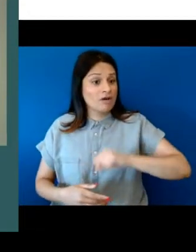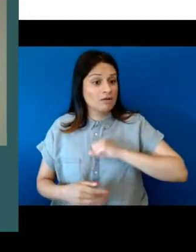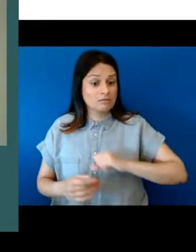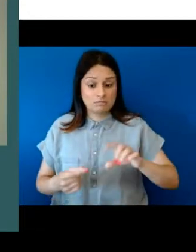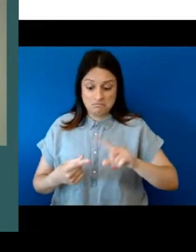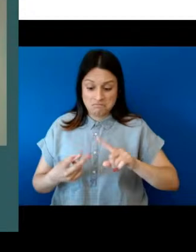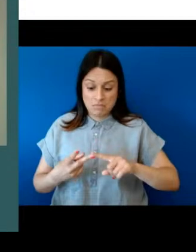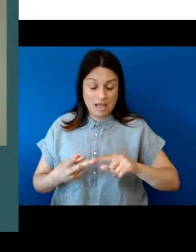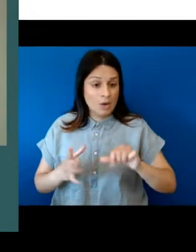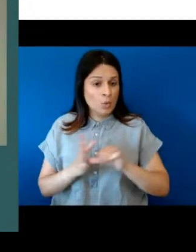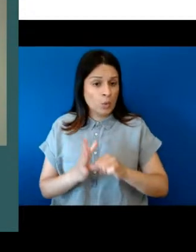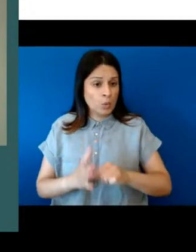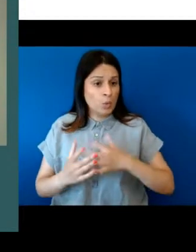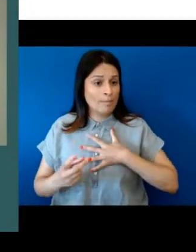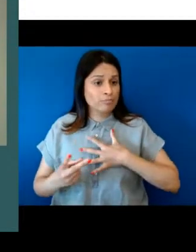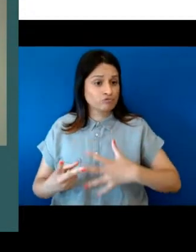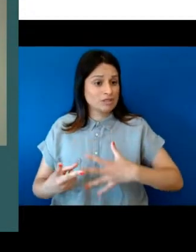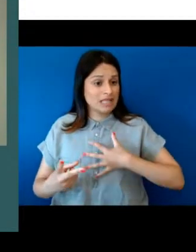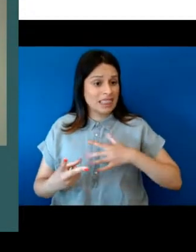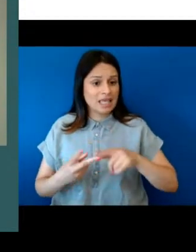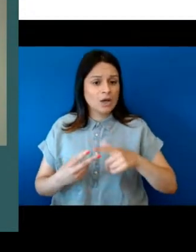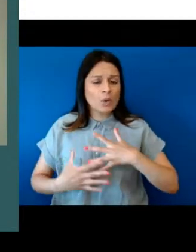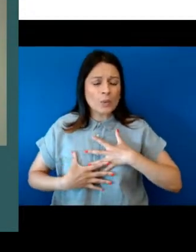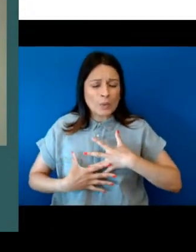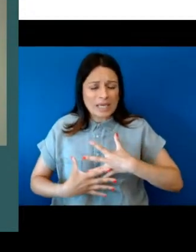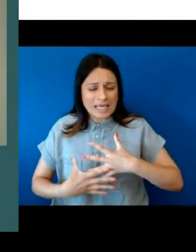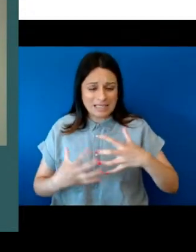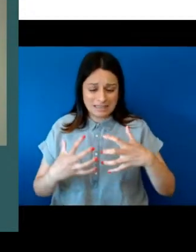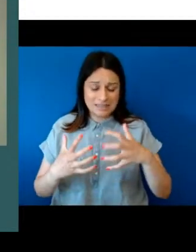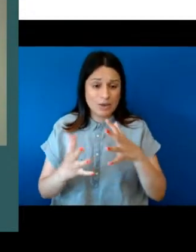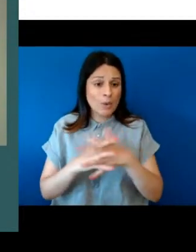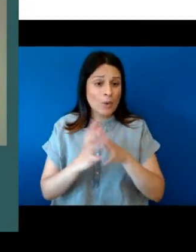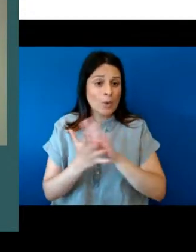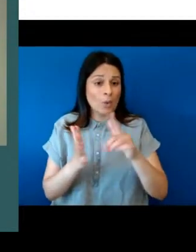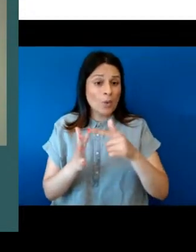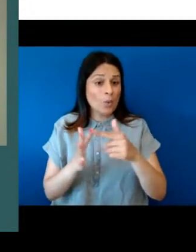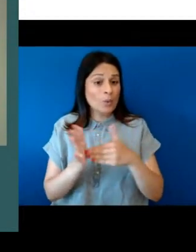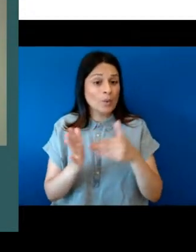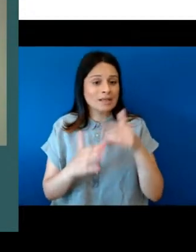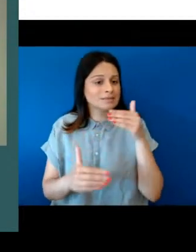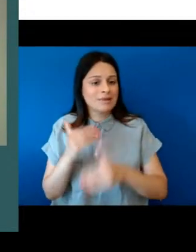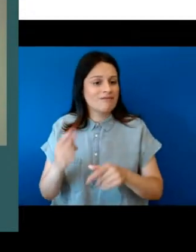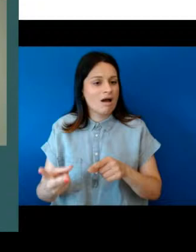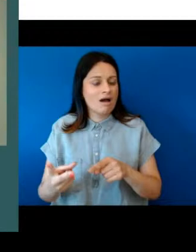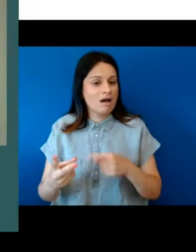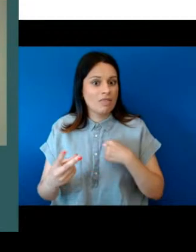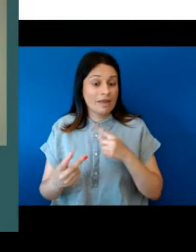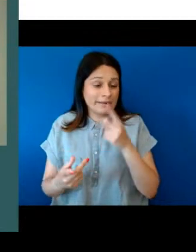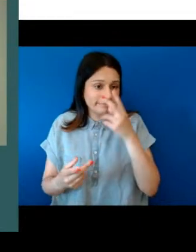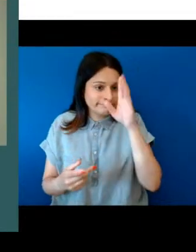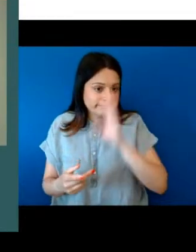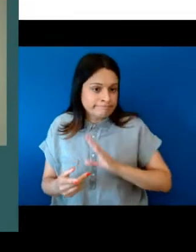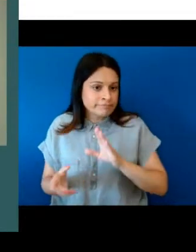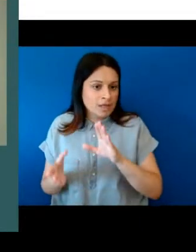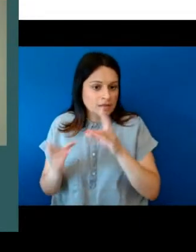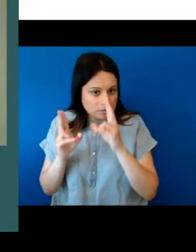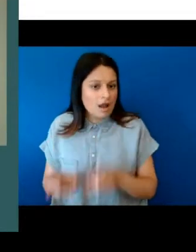didn't perceive herself to be wheezy and very sadly died of an asthma attack. So I think it's something to be taken